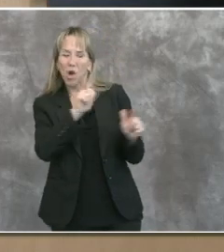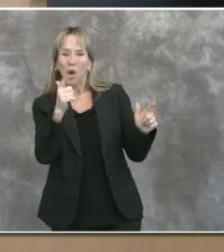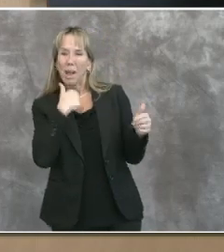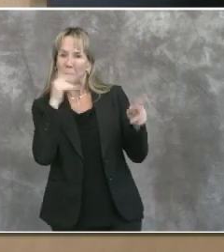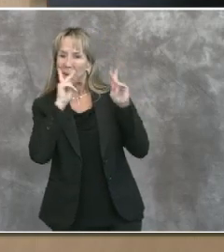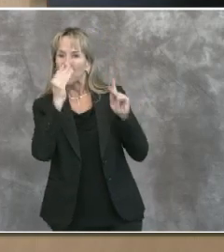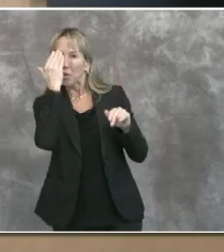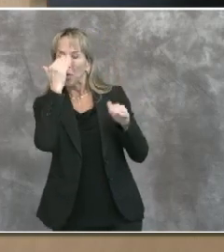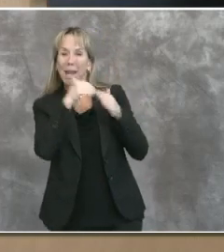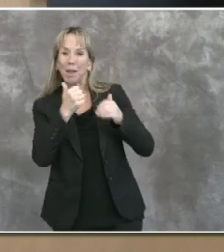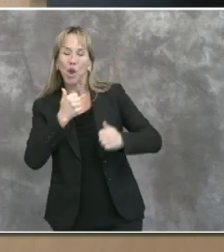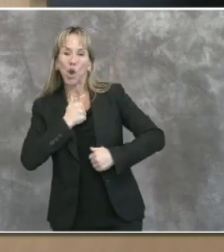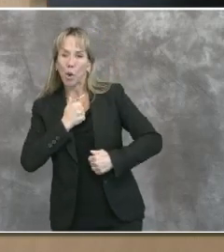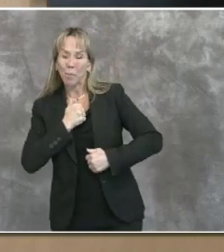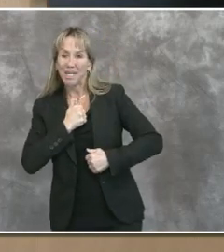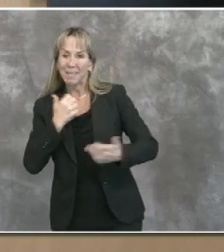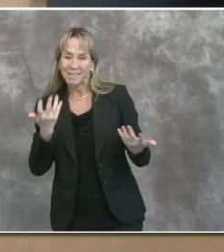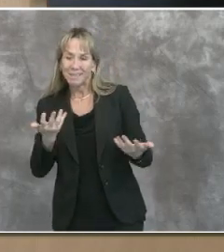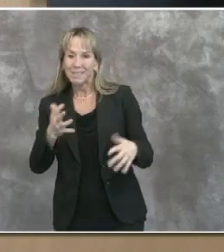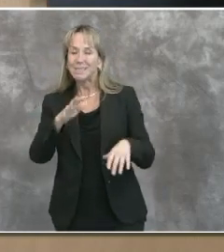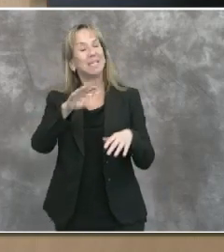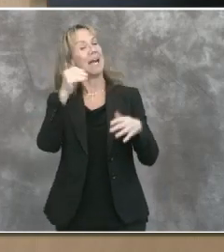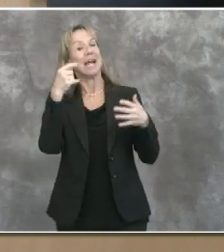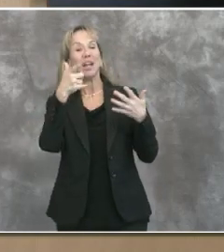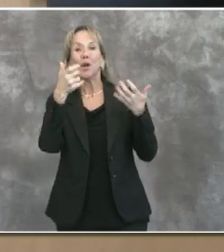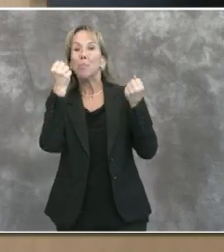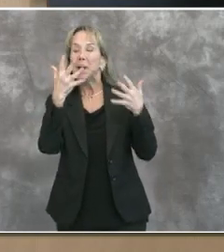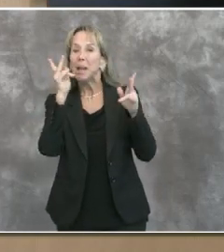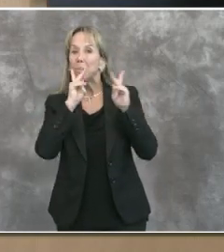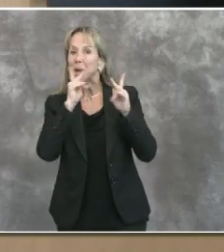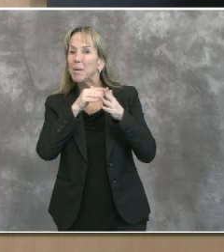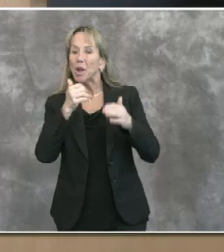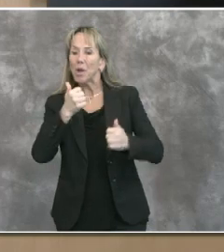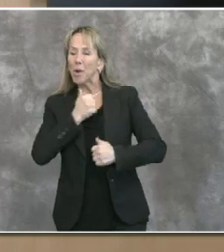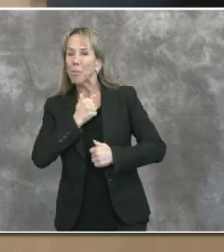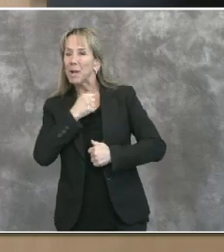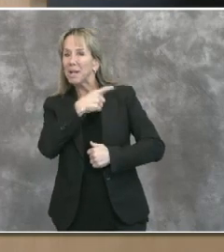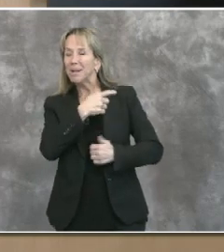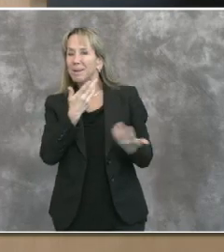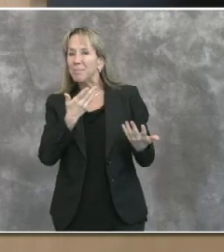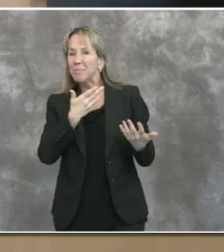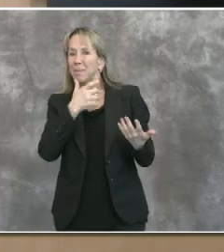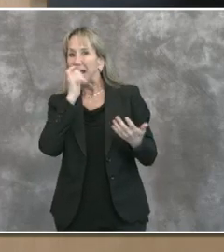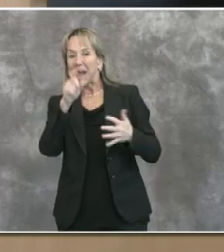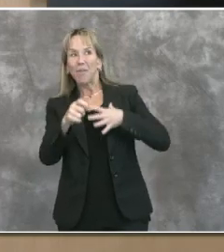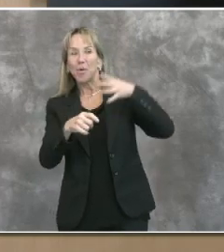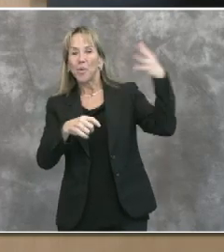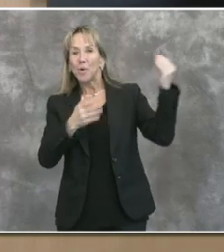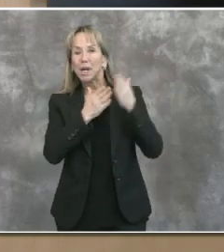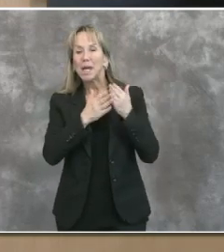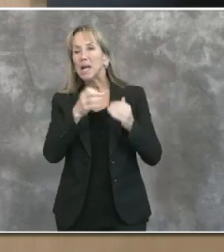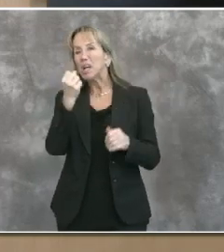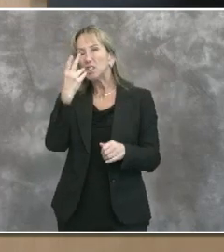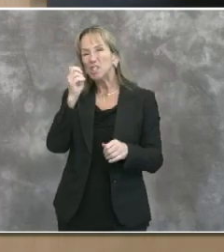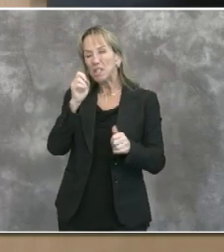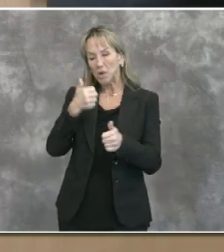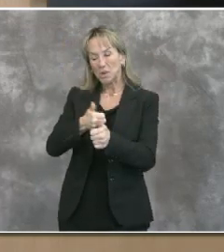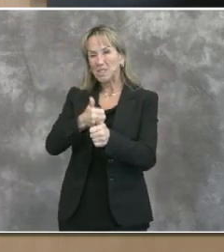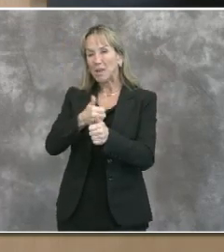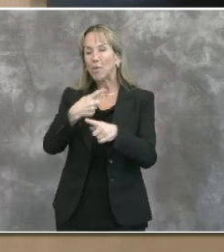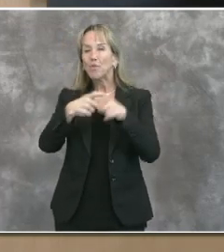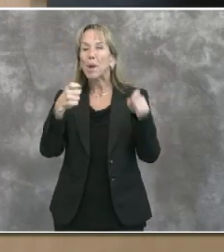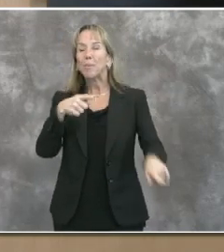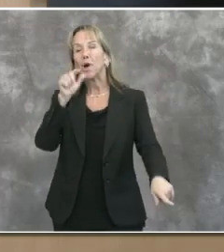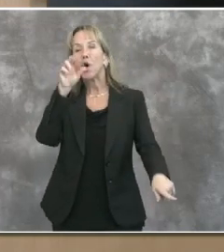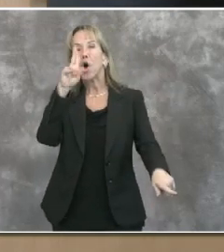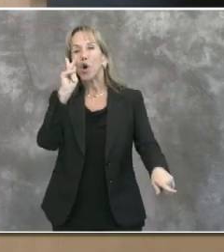Actually, most people didn't have to go overseas at the time that many people were going into the Army. She grew up in a small town outside of Arkadelphia, Arkansas.